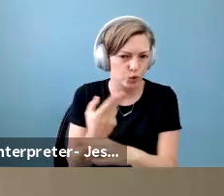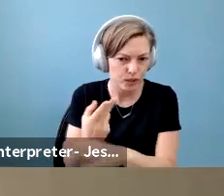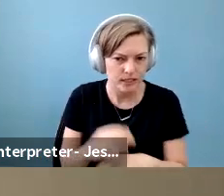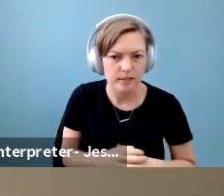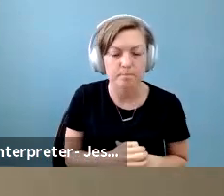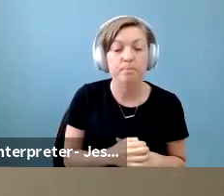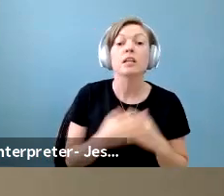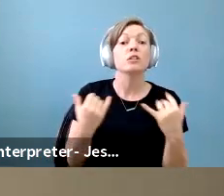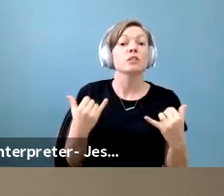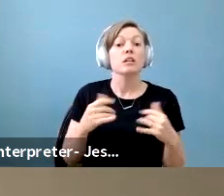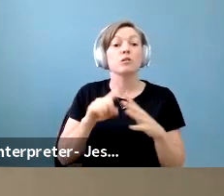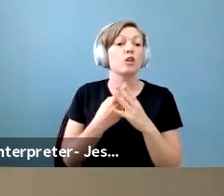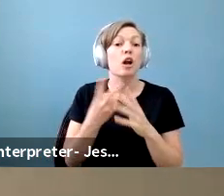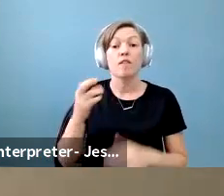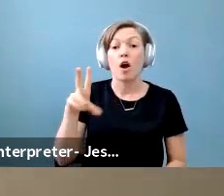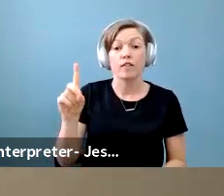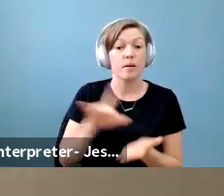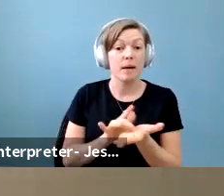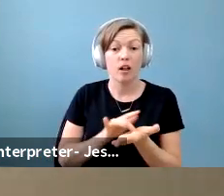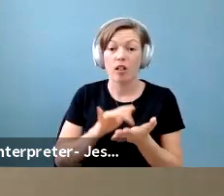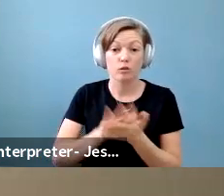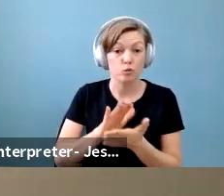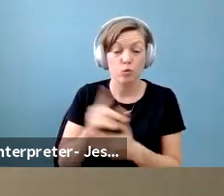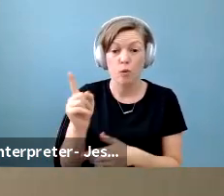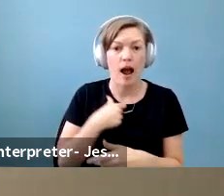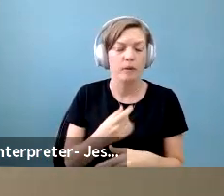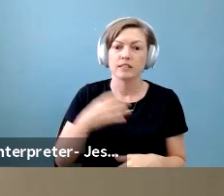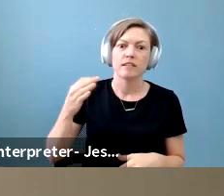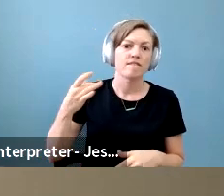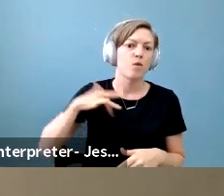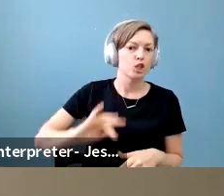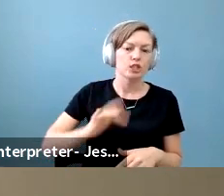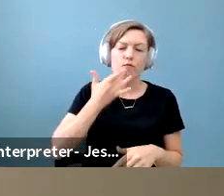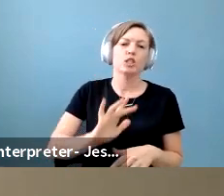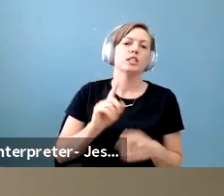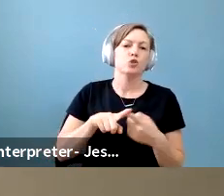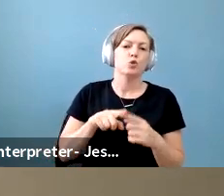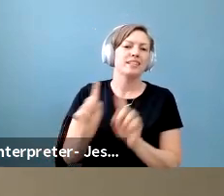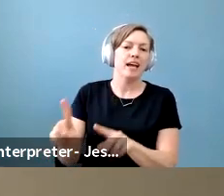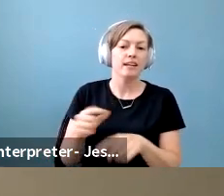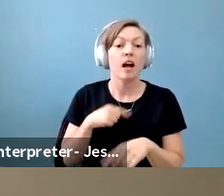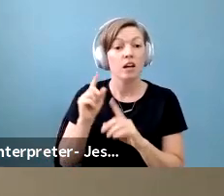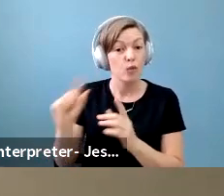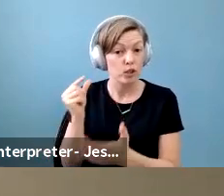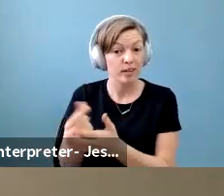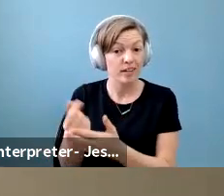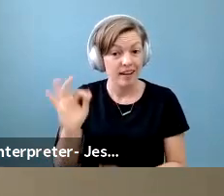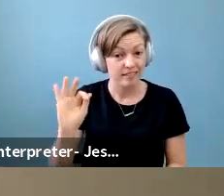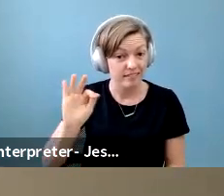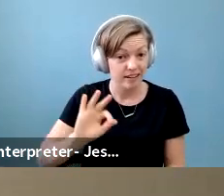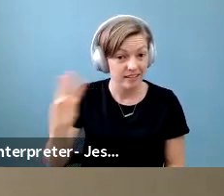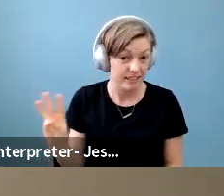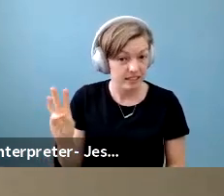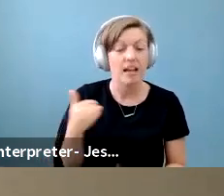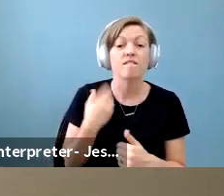talking about Harvard Medical School, where I was fortunate to attend. When I was there, I graduated in 1996. We had